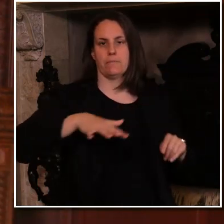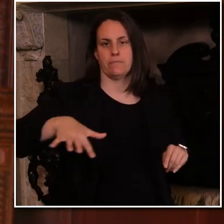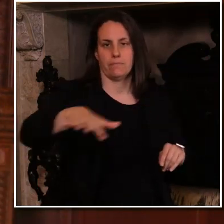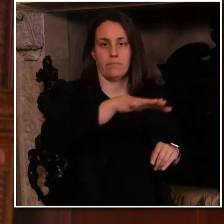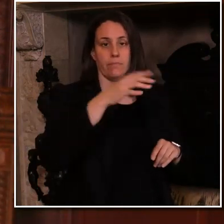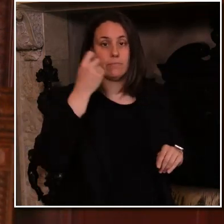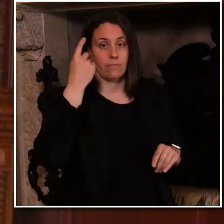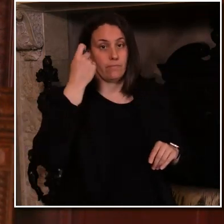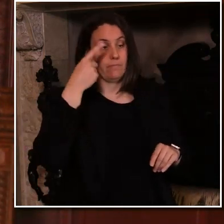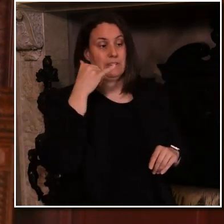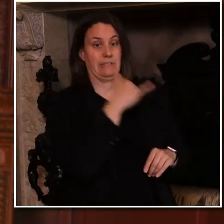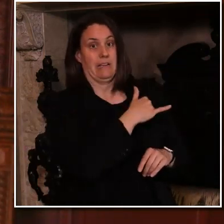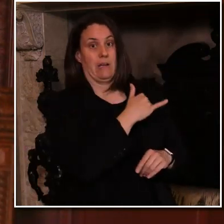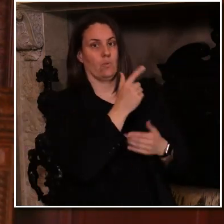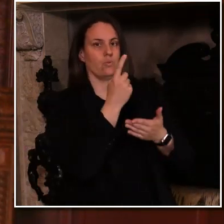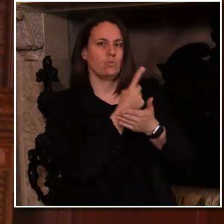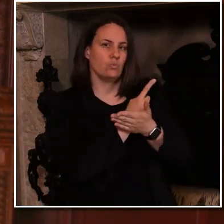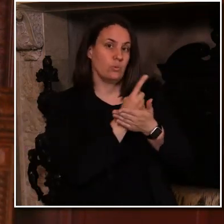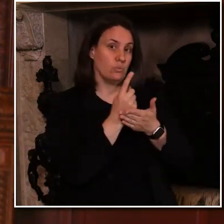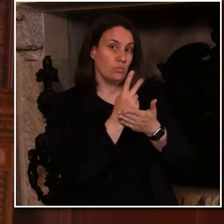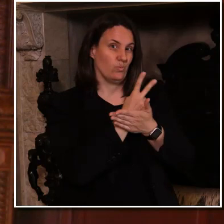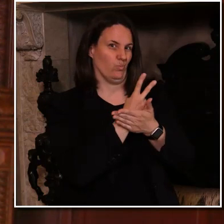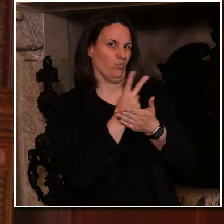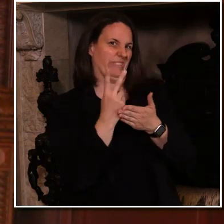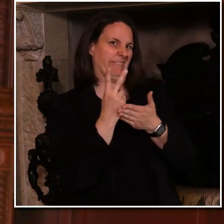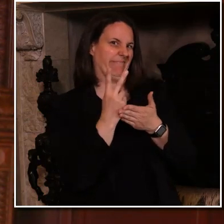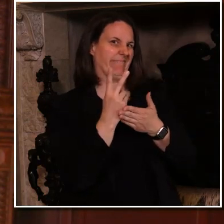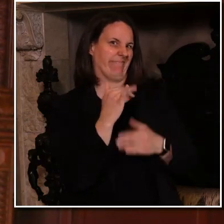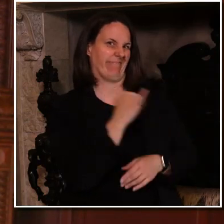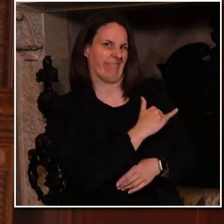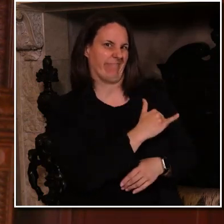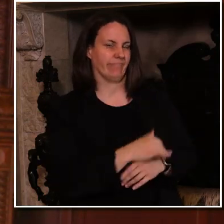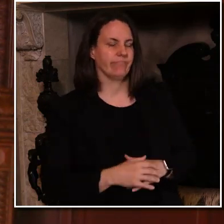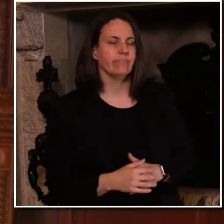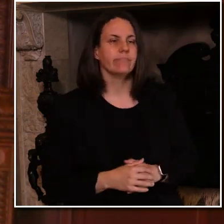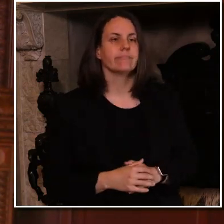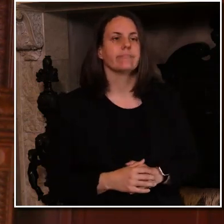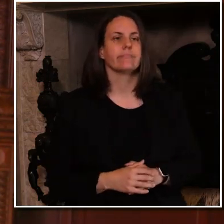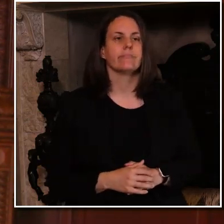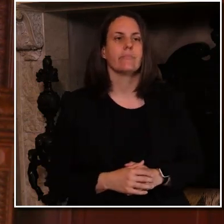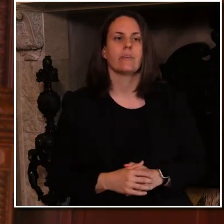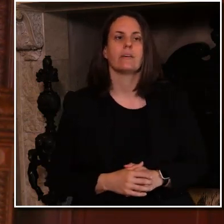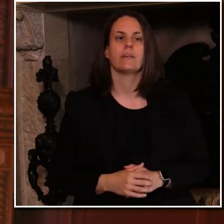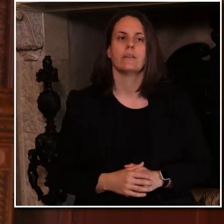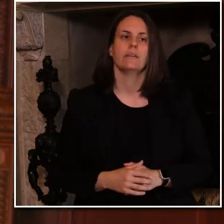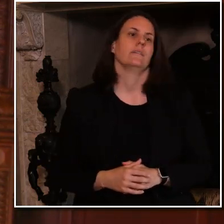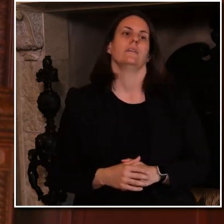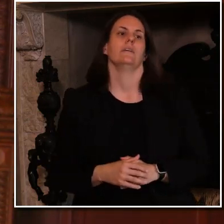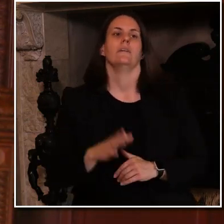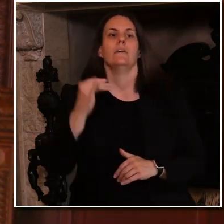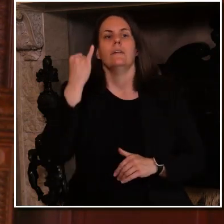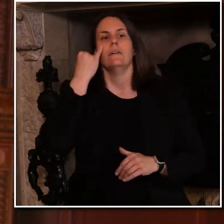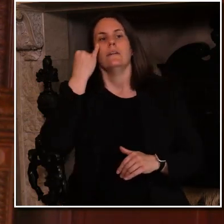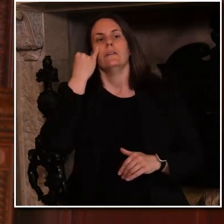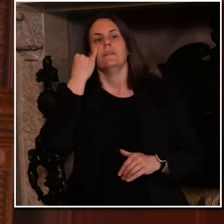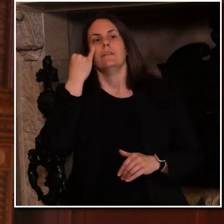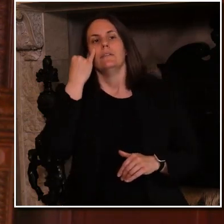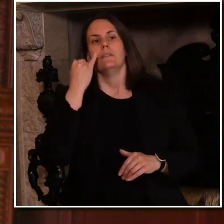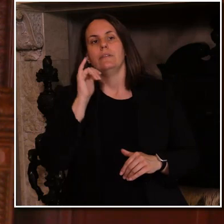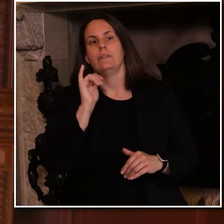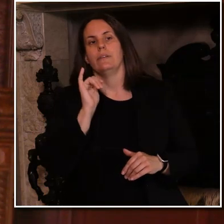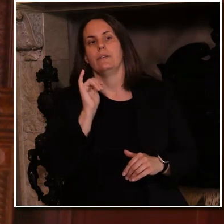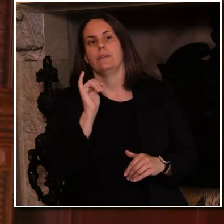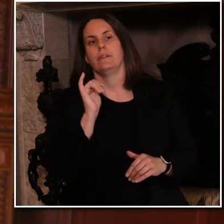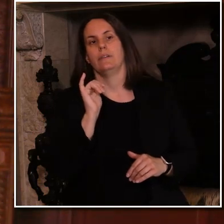there's really only in a crisis, like if there's a healthcare workforce that can't do it, do we allow people to go to work at all if